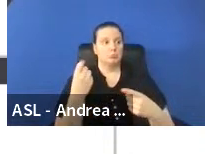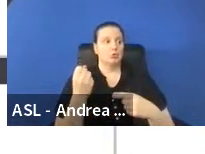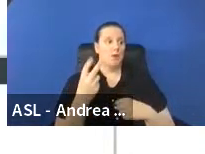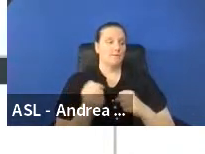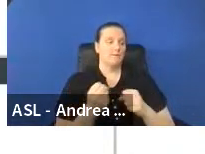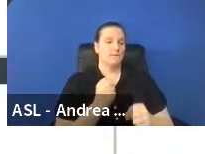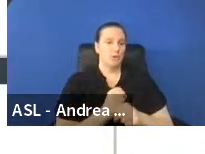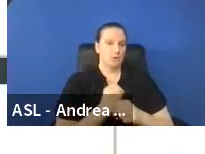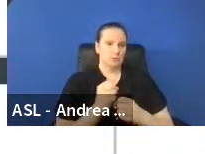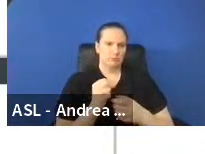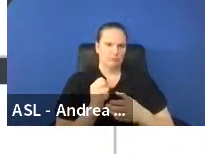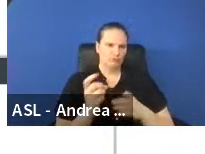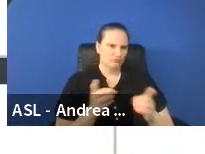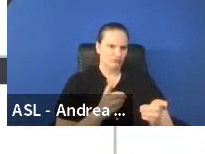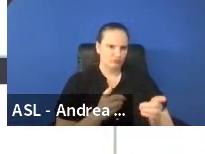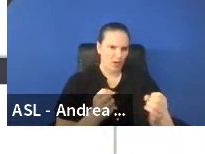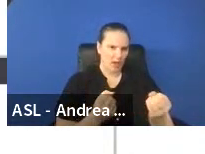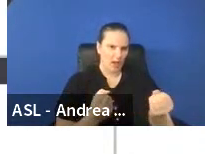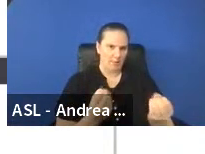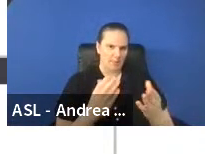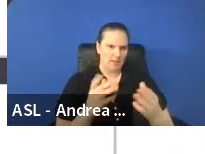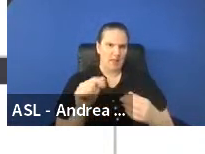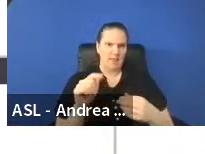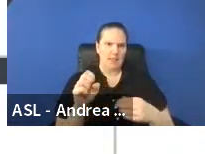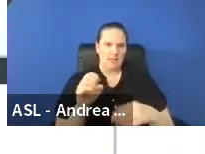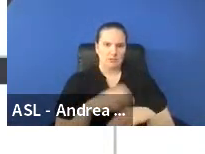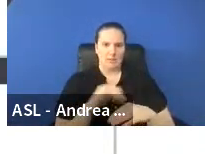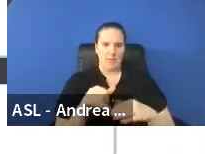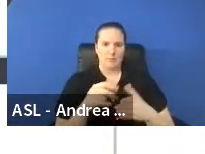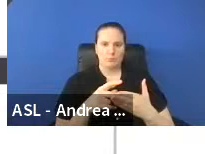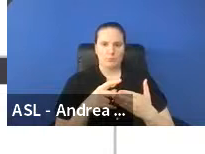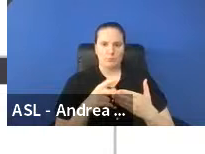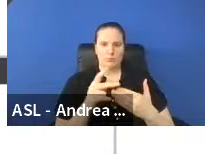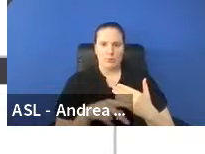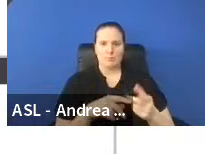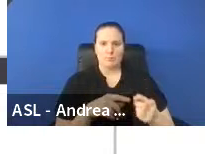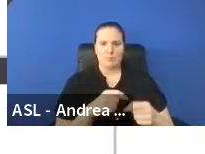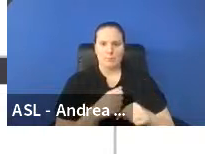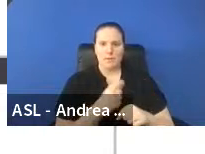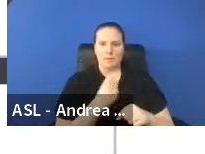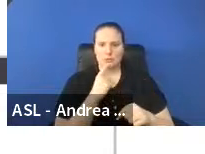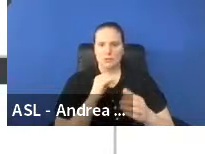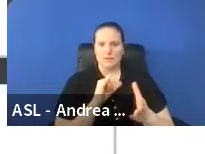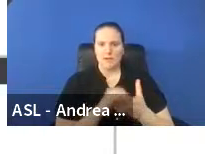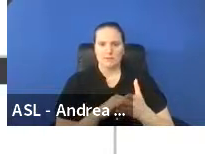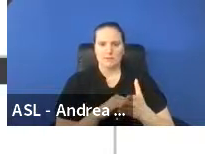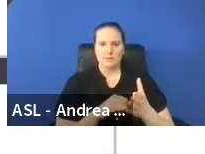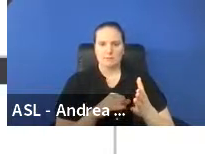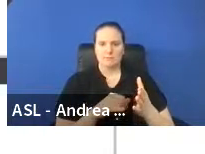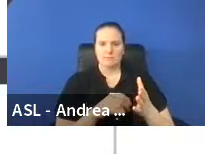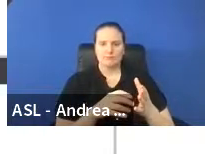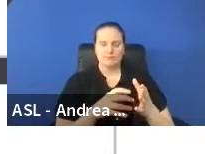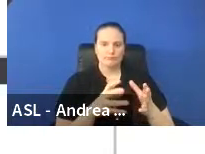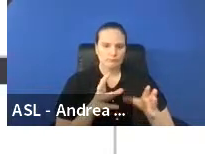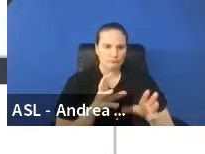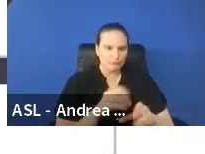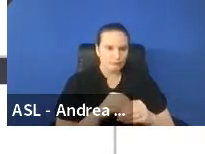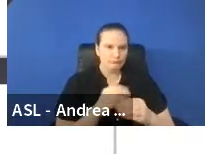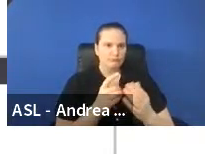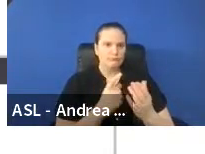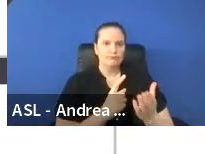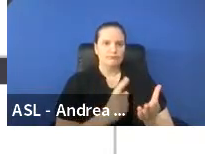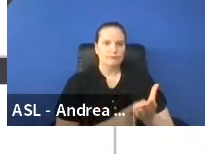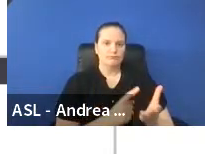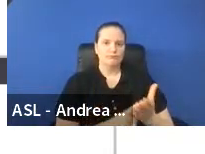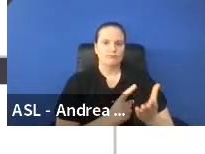years describing the number of lanes on the program. And we really want to make sure that's a robust discussion with all the data that builds up to it.